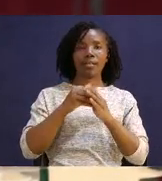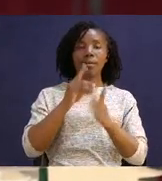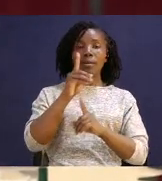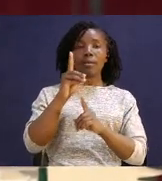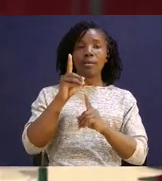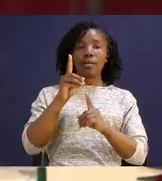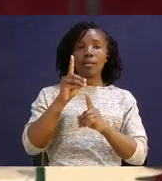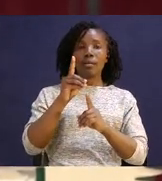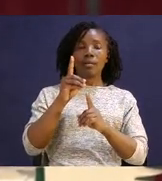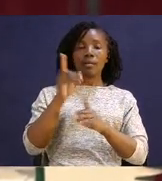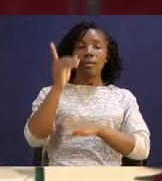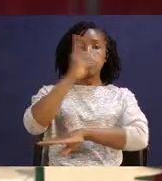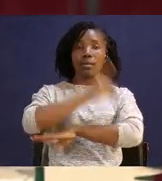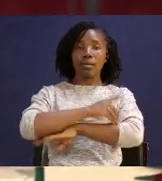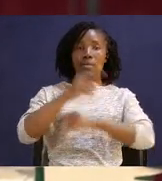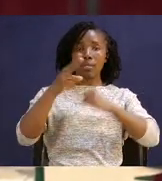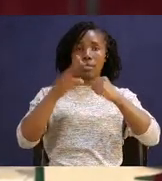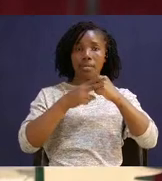Hello?